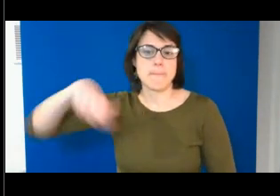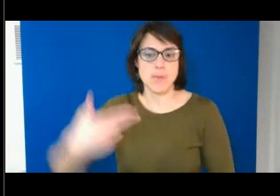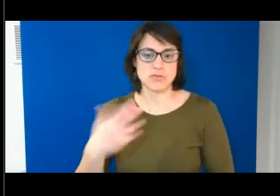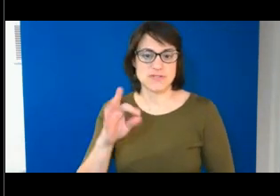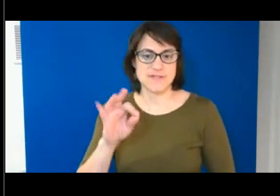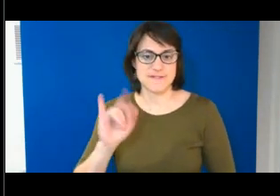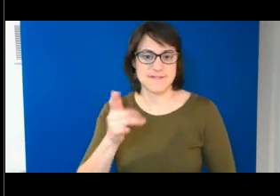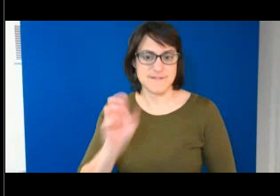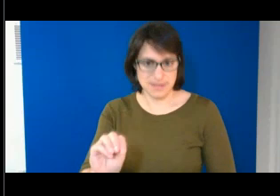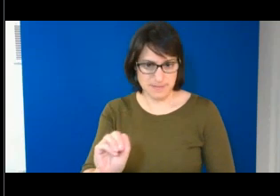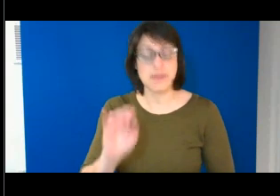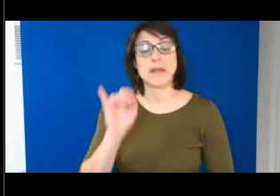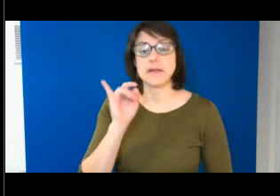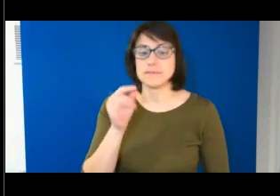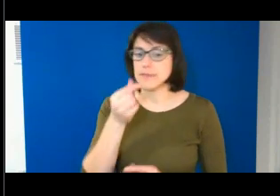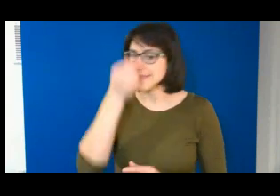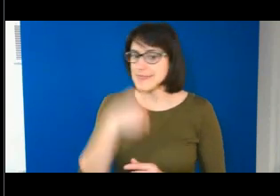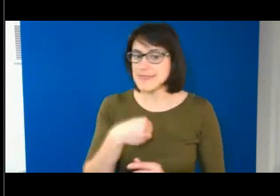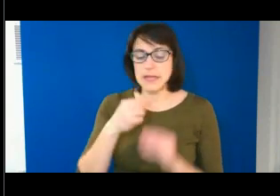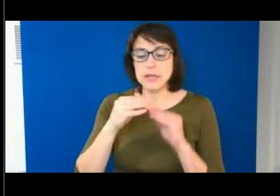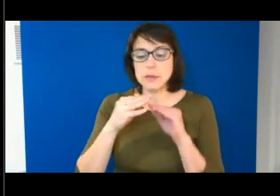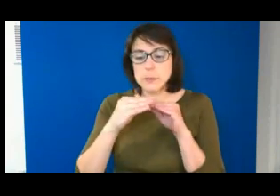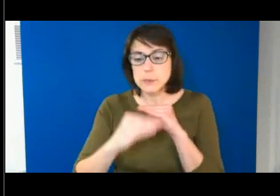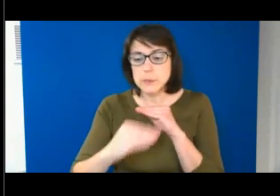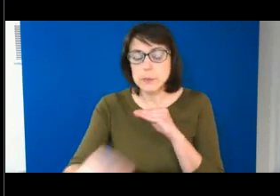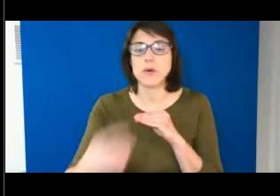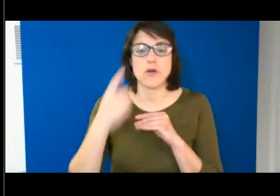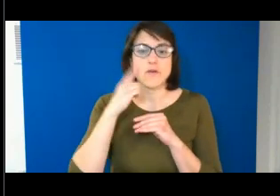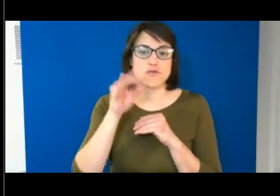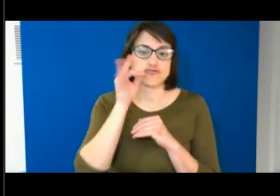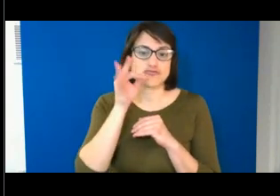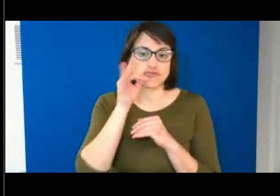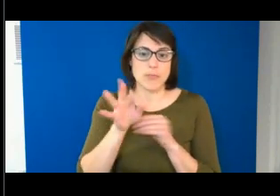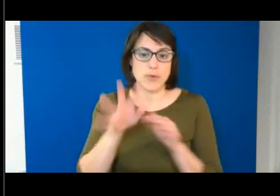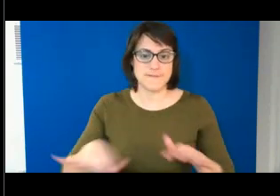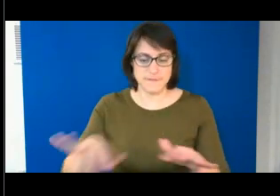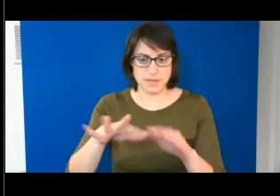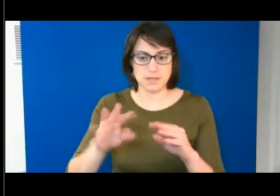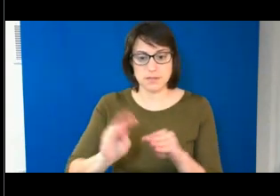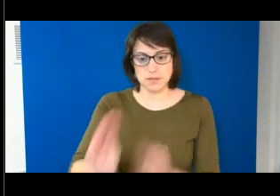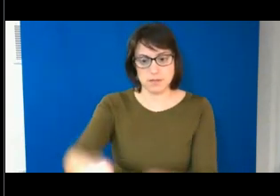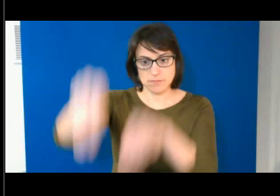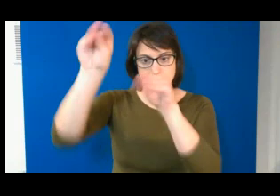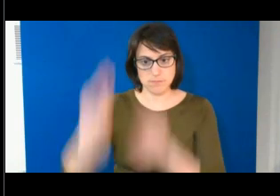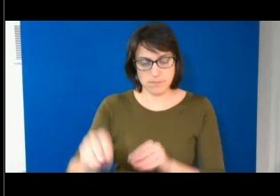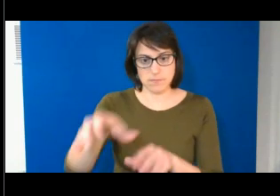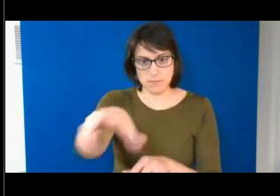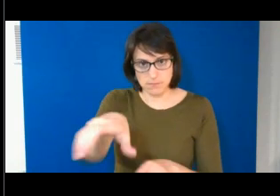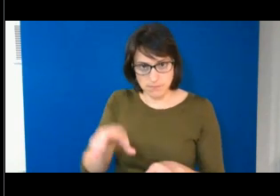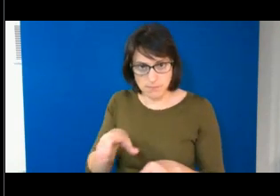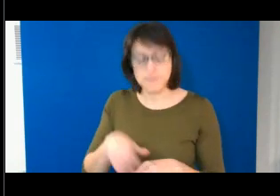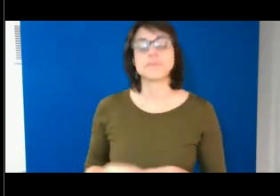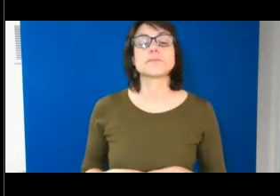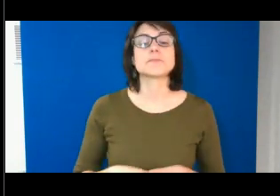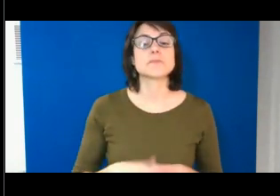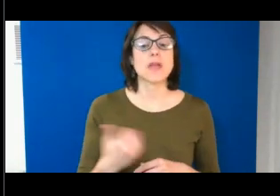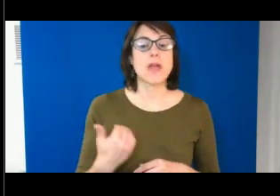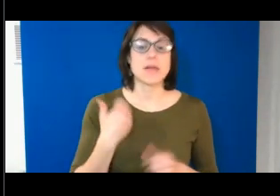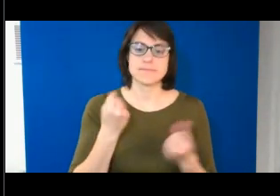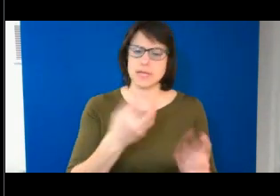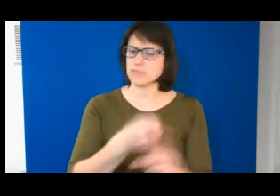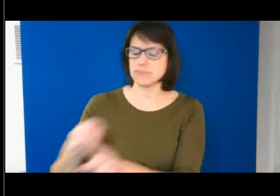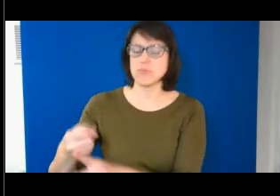used to cover strawberry fields, and this has lots of benefits for agriculture, environmentally as well. It helps